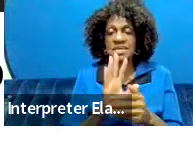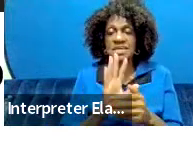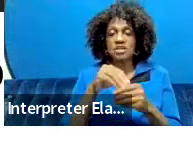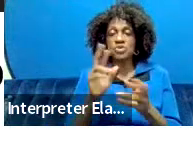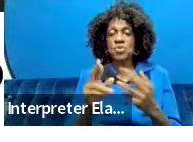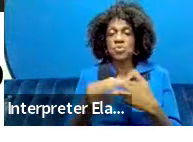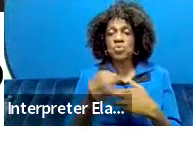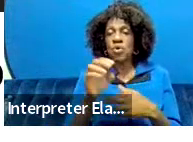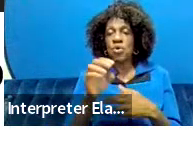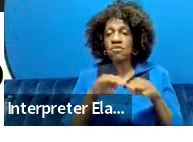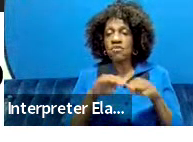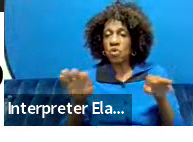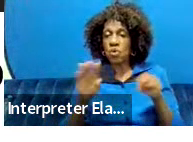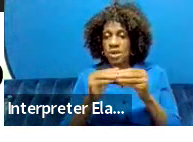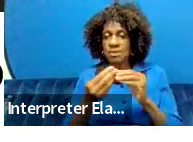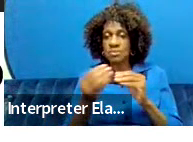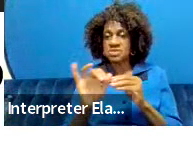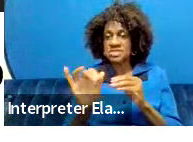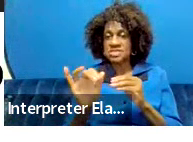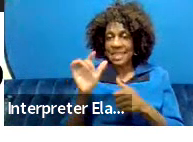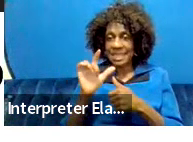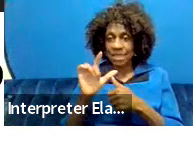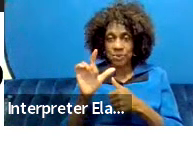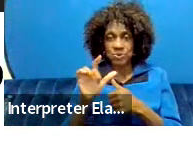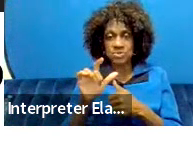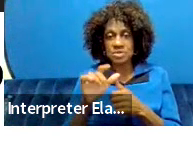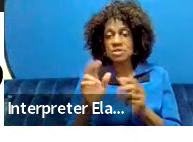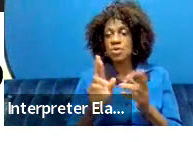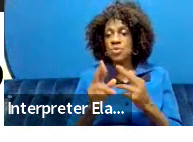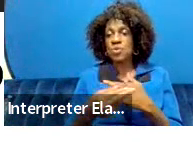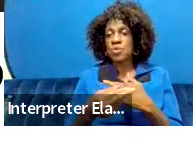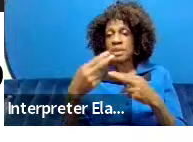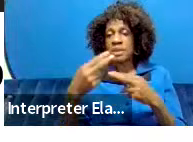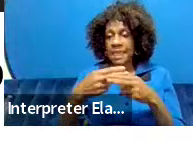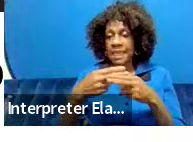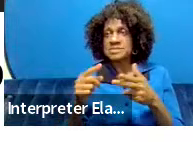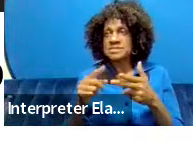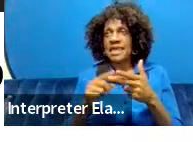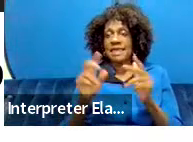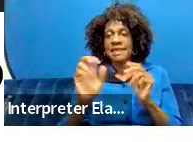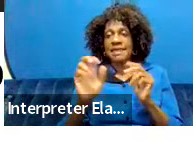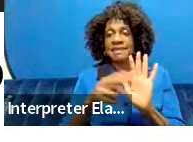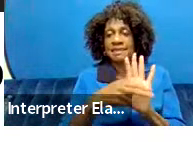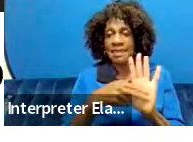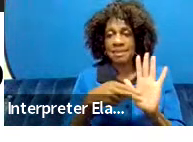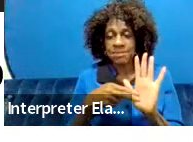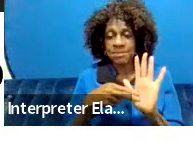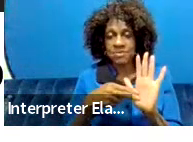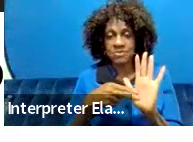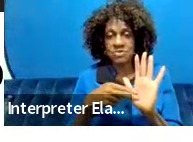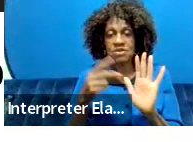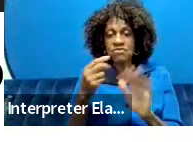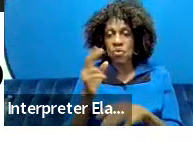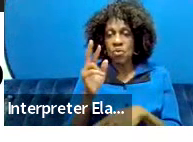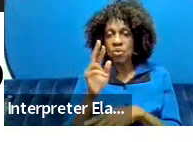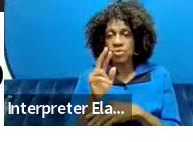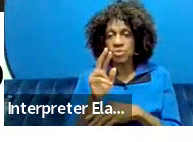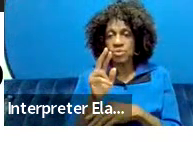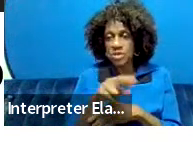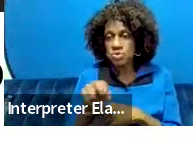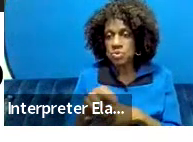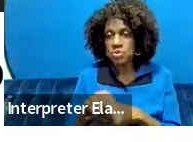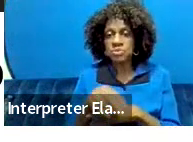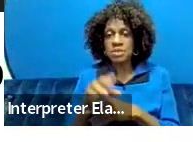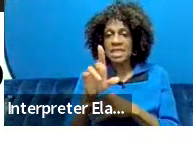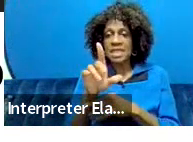or floor numbers and letters, room names, and labels for restrooms, locker